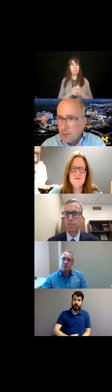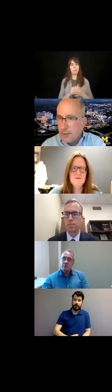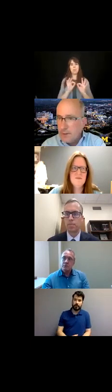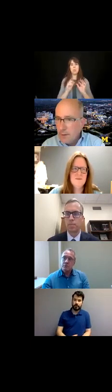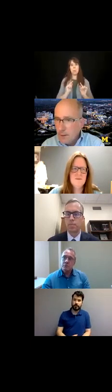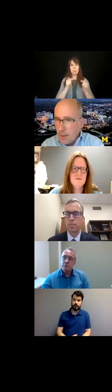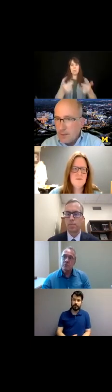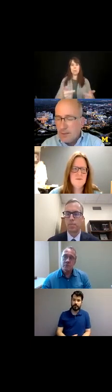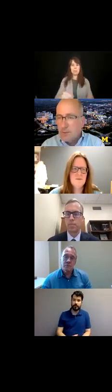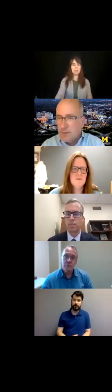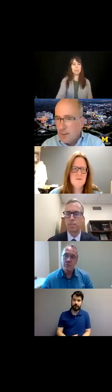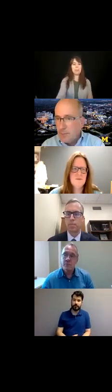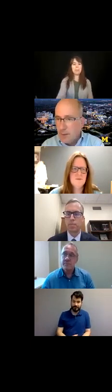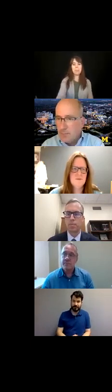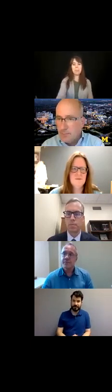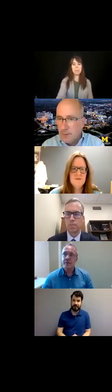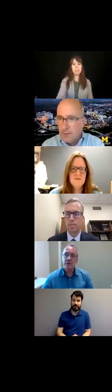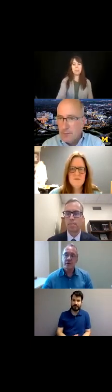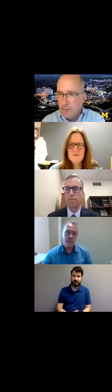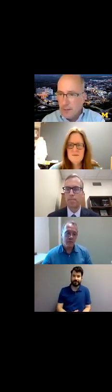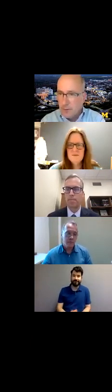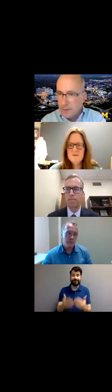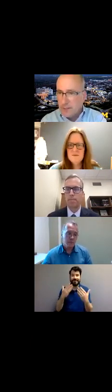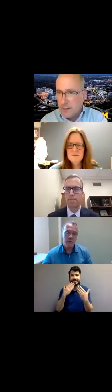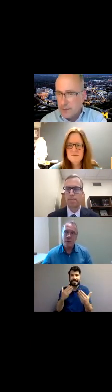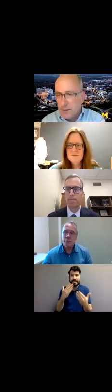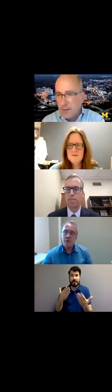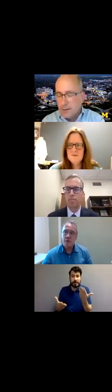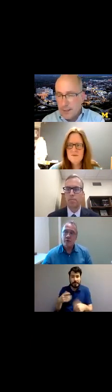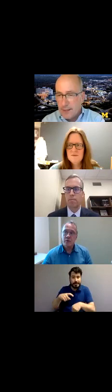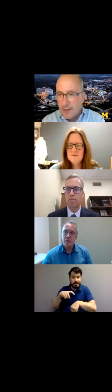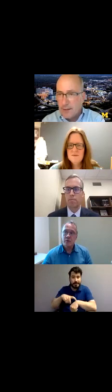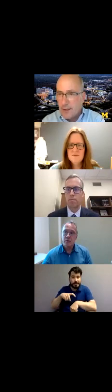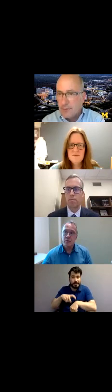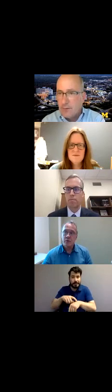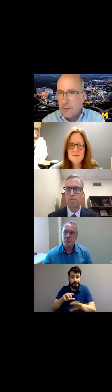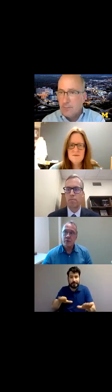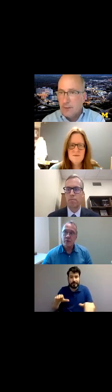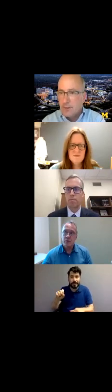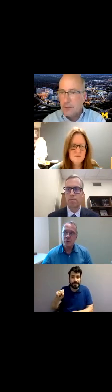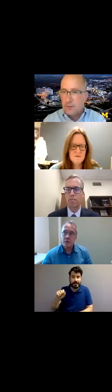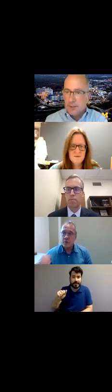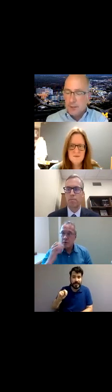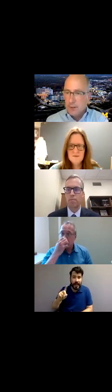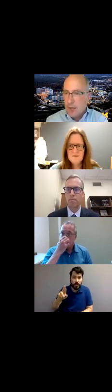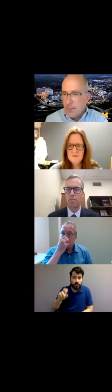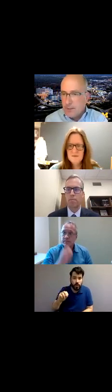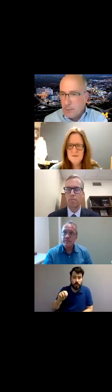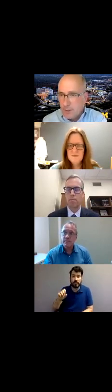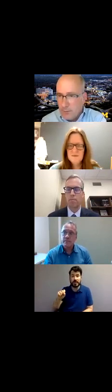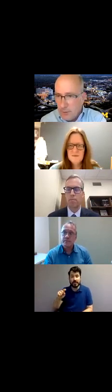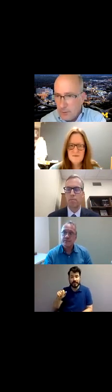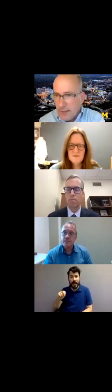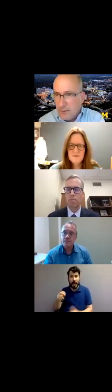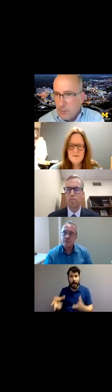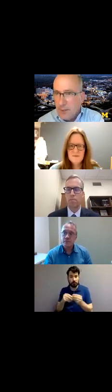Thanks, Lorraine. Maybe in the interest of time, if Sandro and Stan Kent have additional comments, that